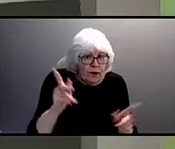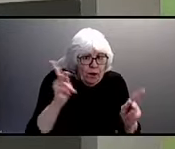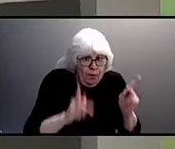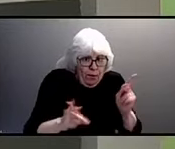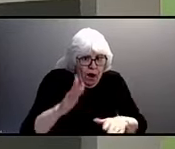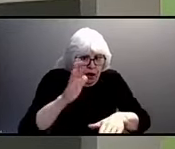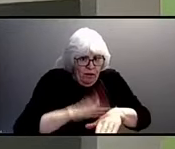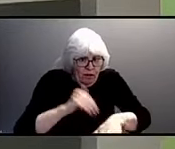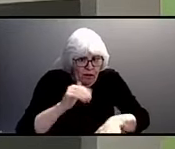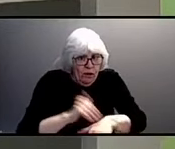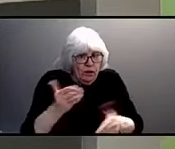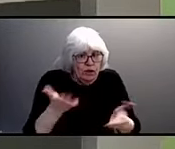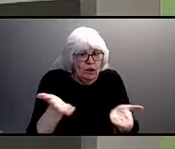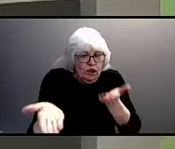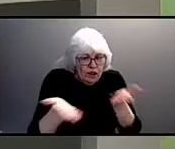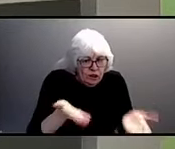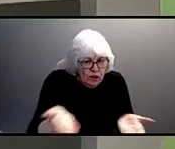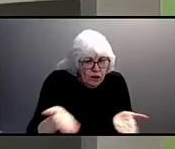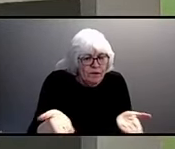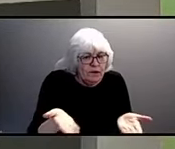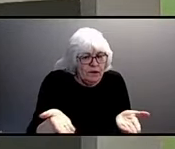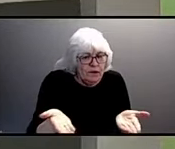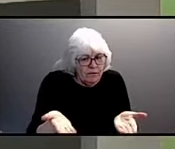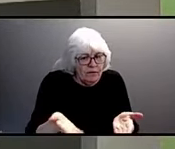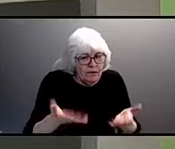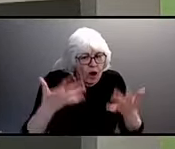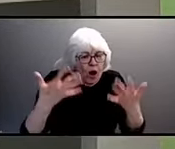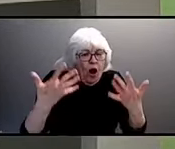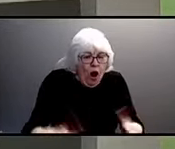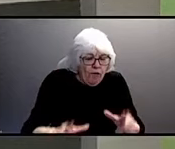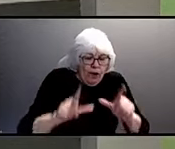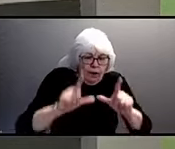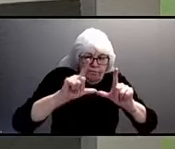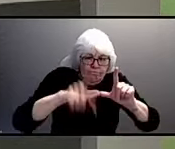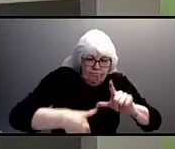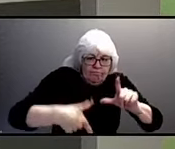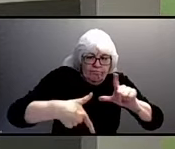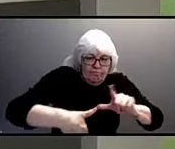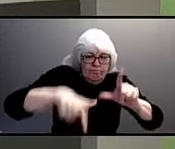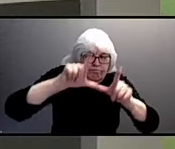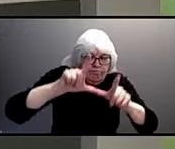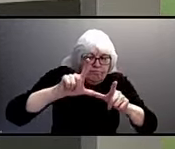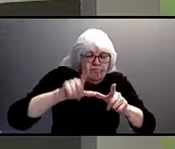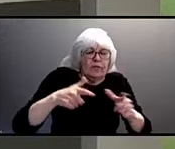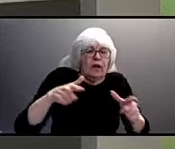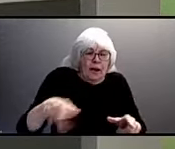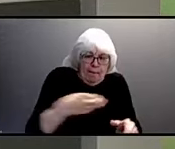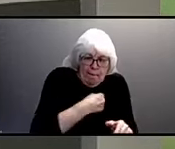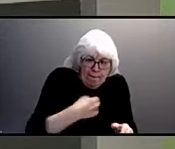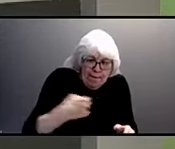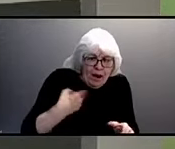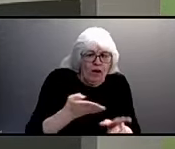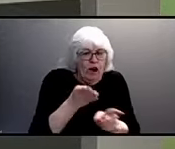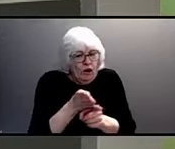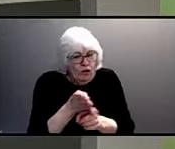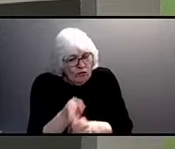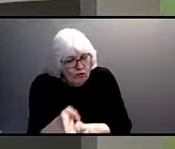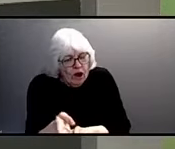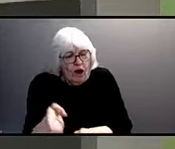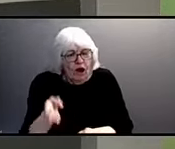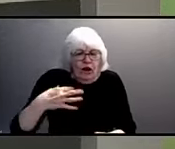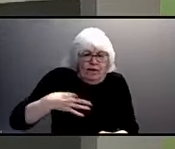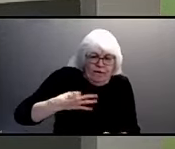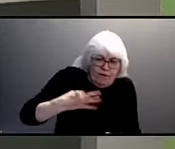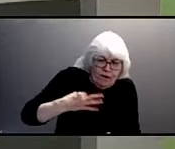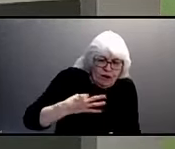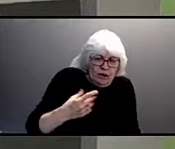members, both career and volunteer, but so were many other divisions of the department. One of the skill sets that